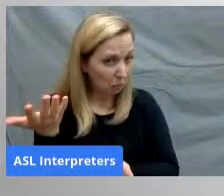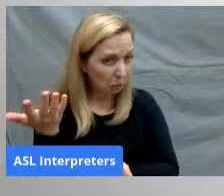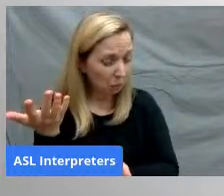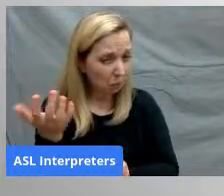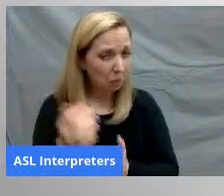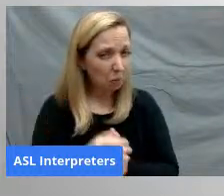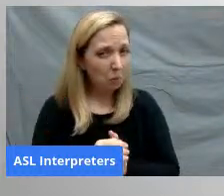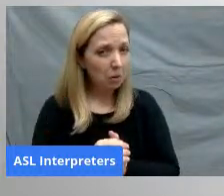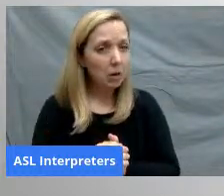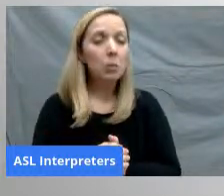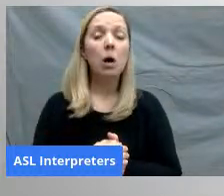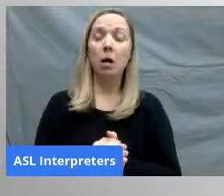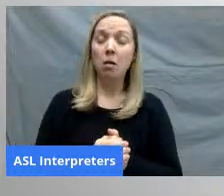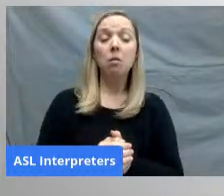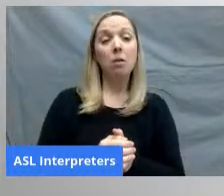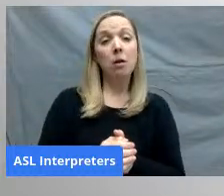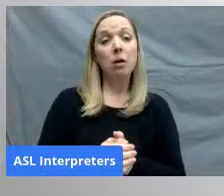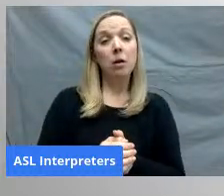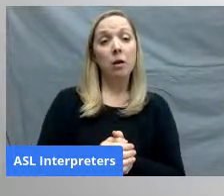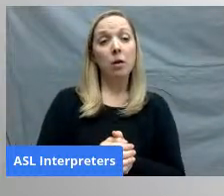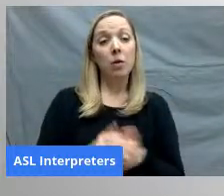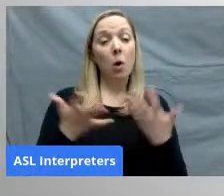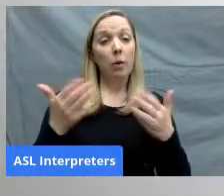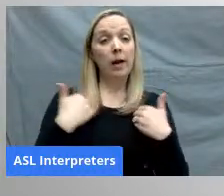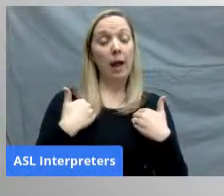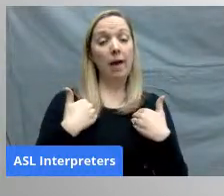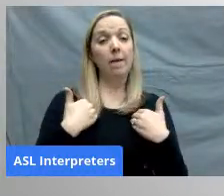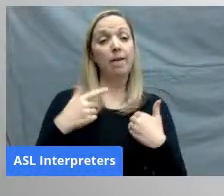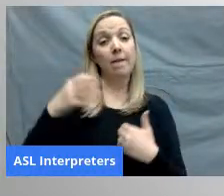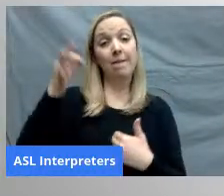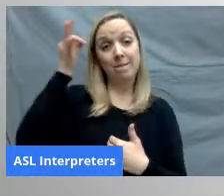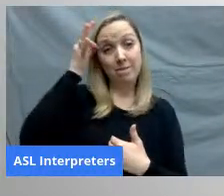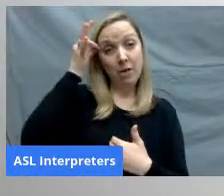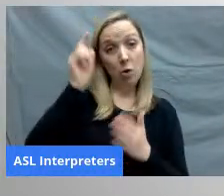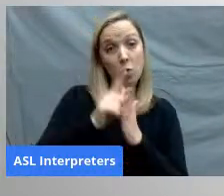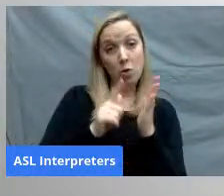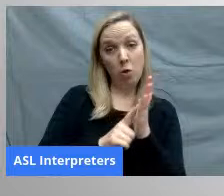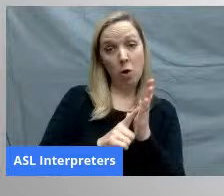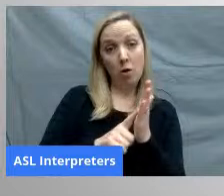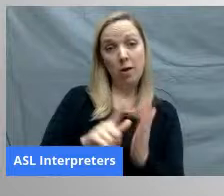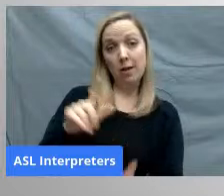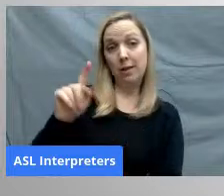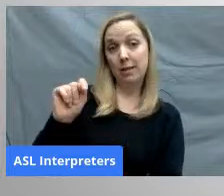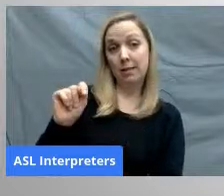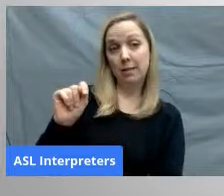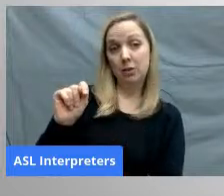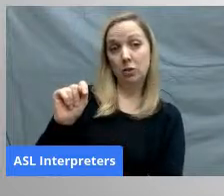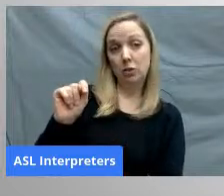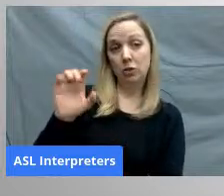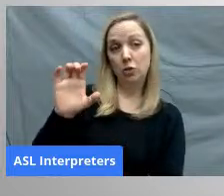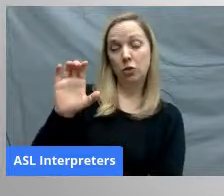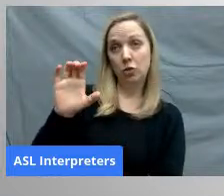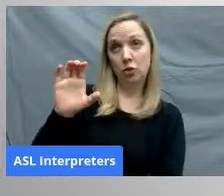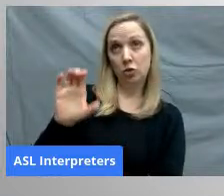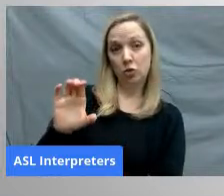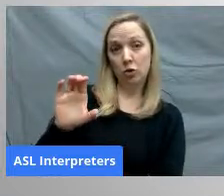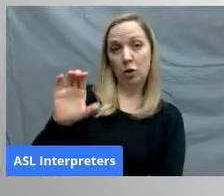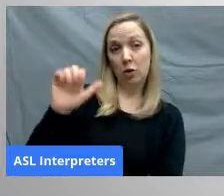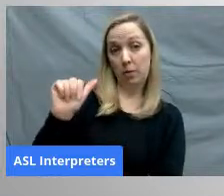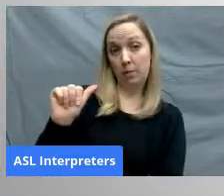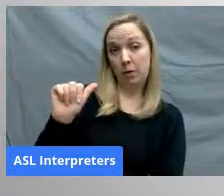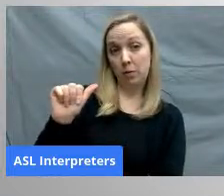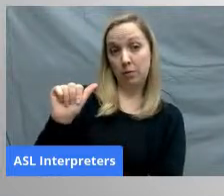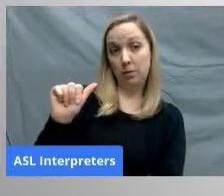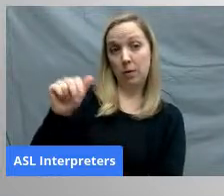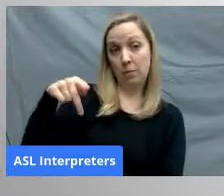there's something. So there's a federal law. The acronym is CAPTA, Child Abuse Prevention and Treatment Act.